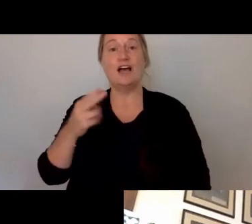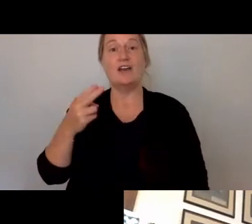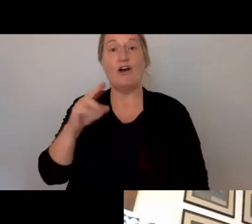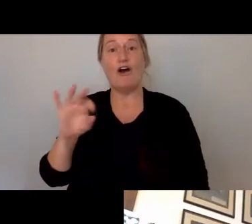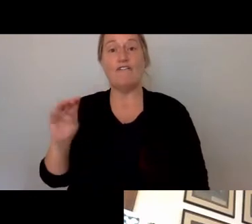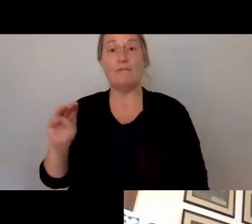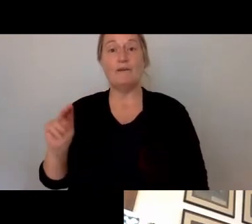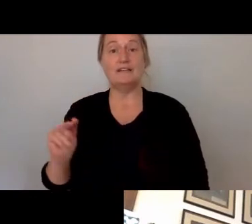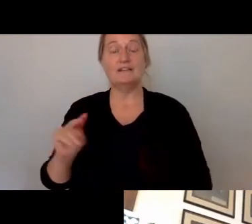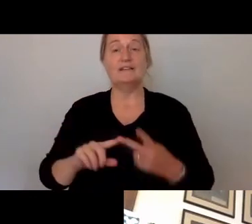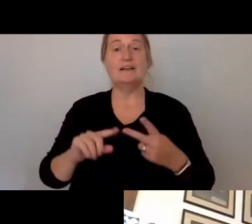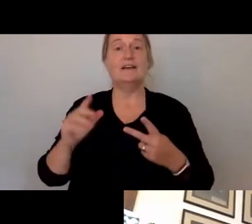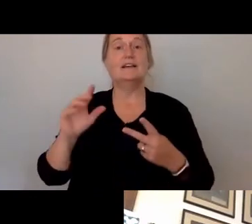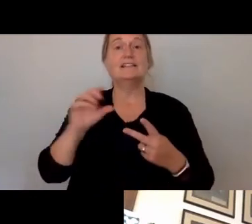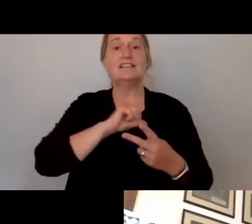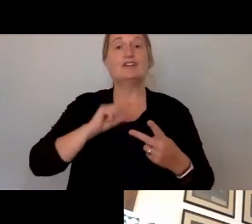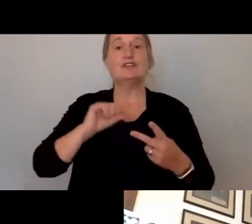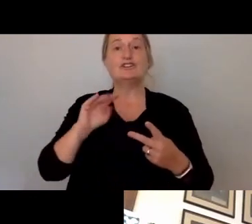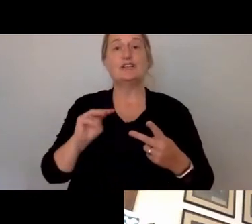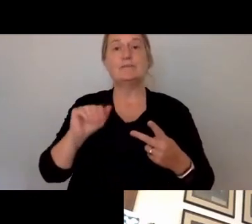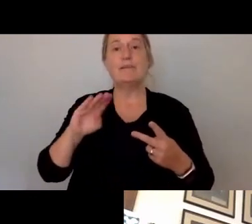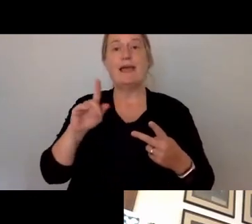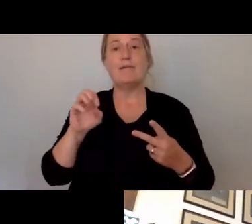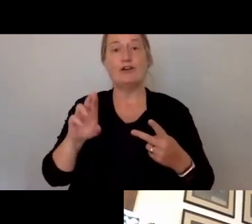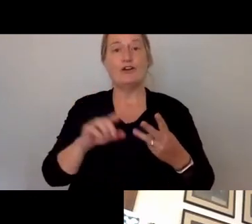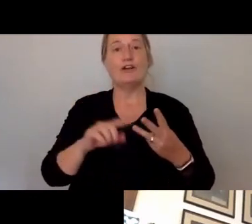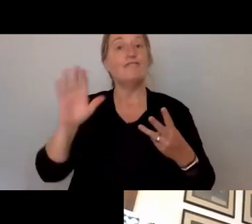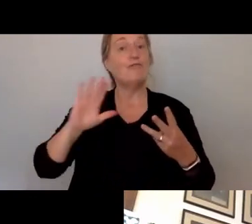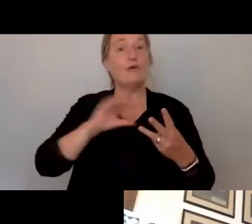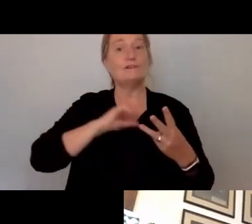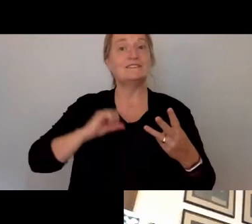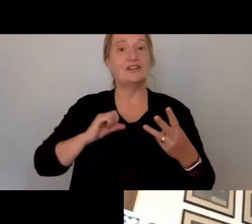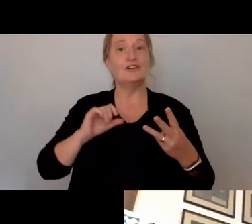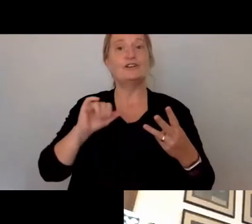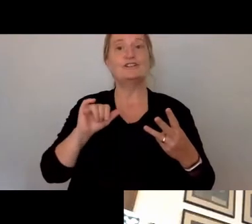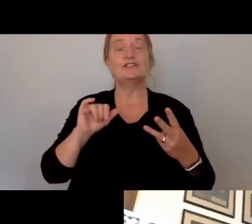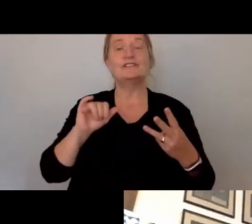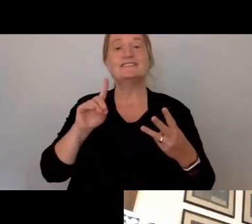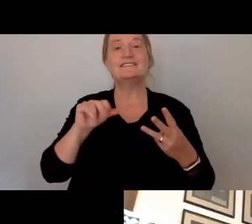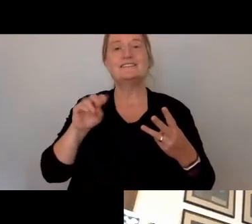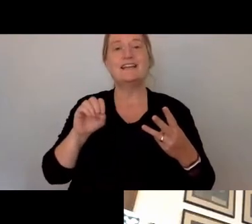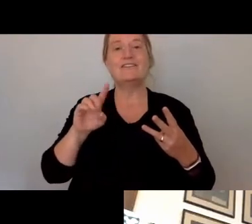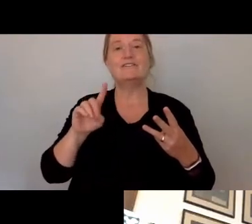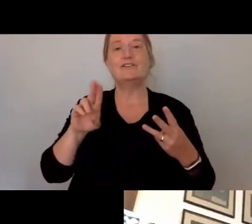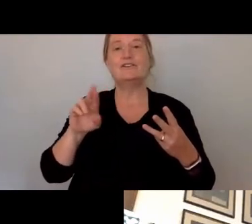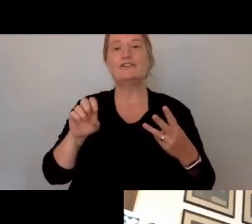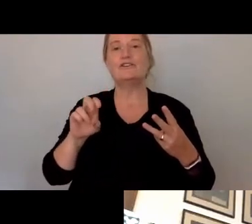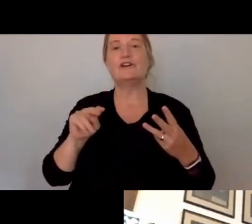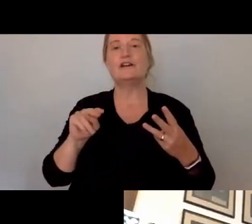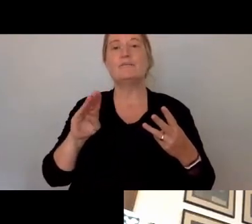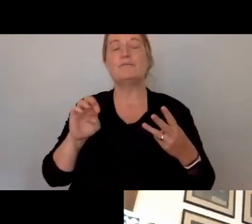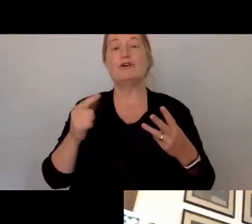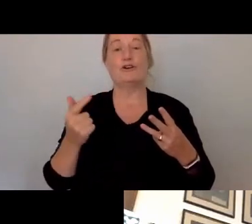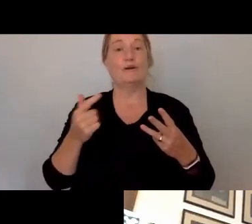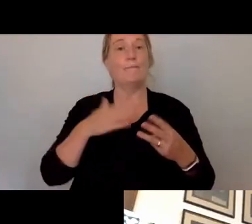and former Senator David Durenberger. My name is Avery Cook. I'm going to be your student facilitator for the day. I am a